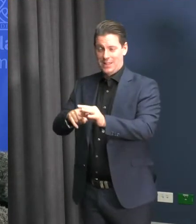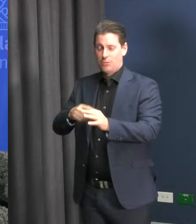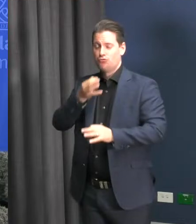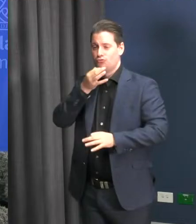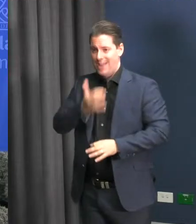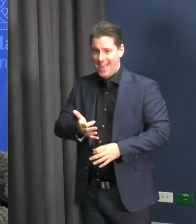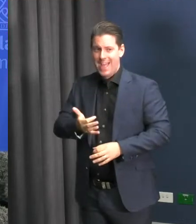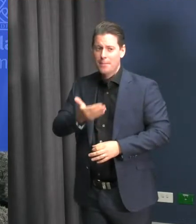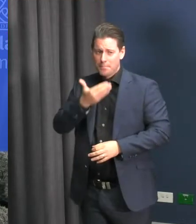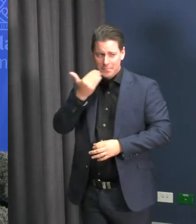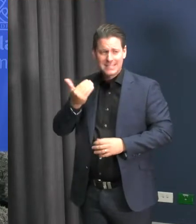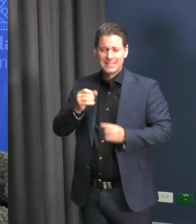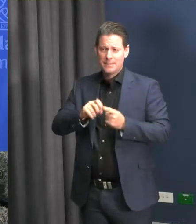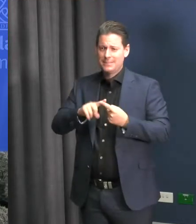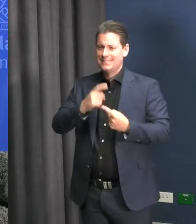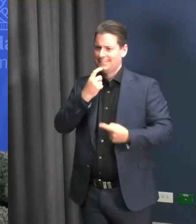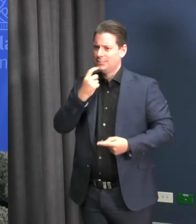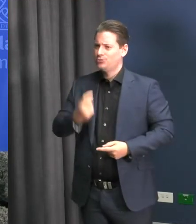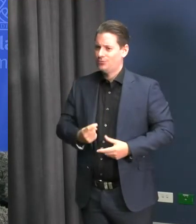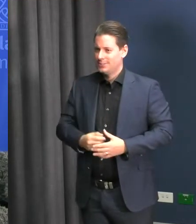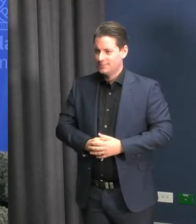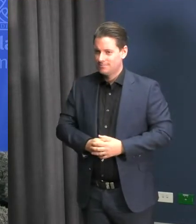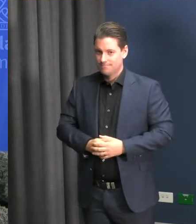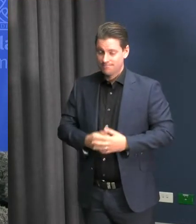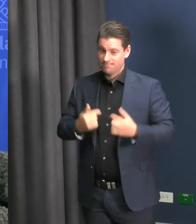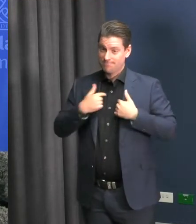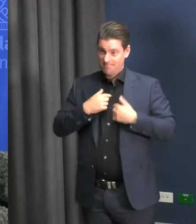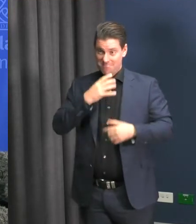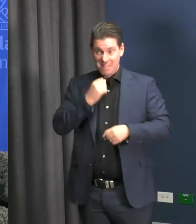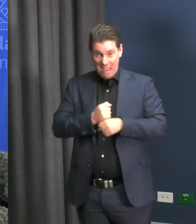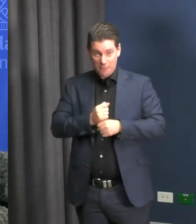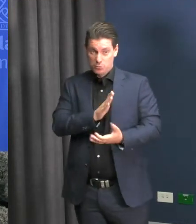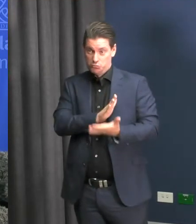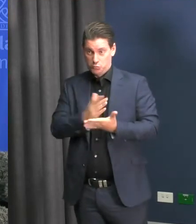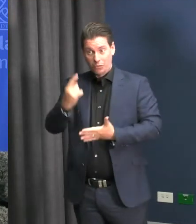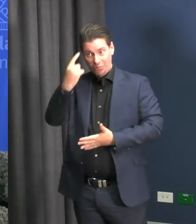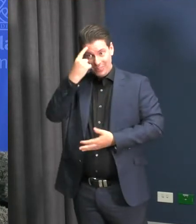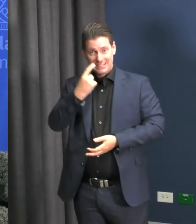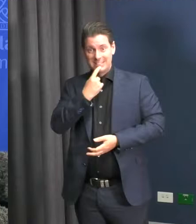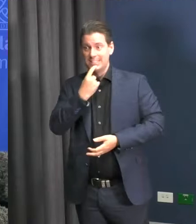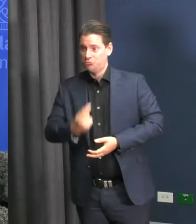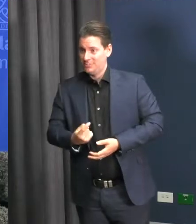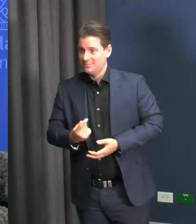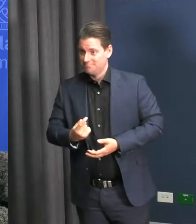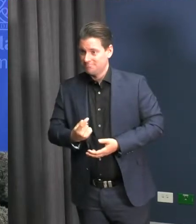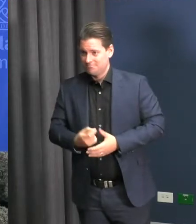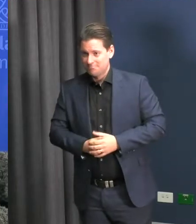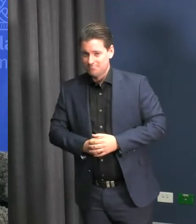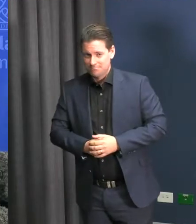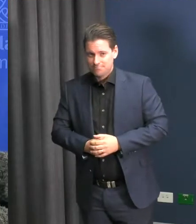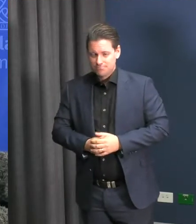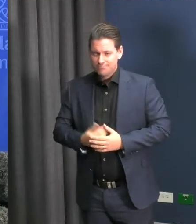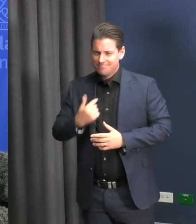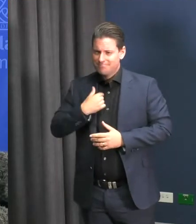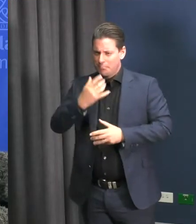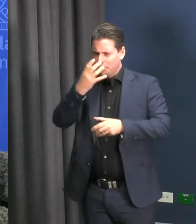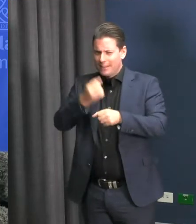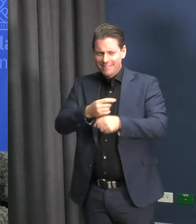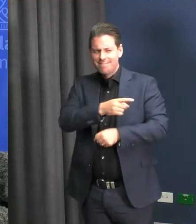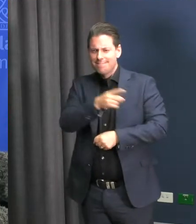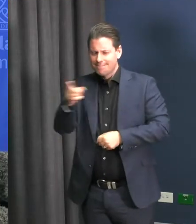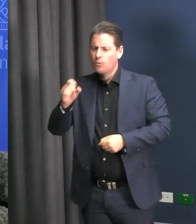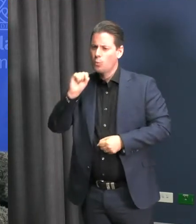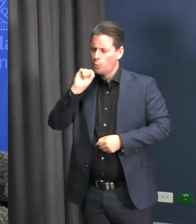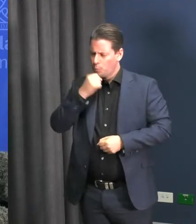Queenslanders to take it seriously, and I want you to know that we are taking it seriously. And we have every faith that Queenslanders will respond. And